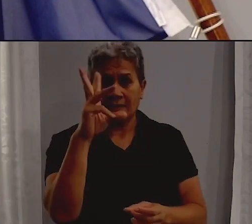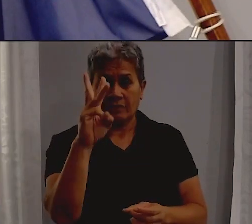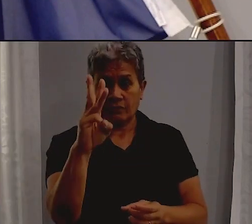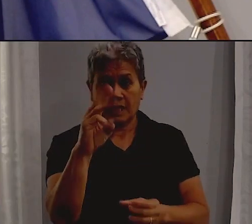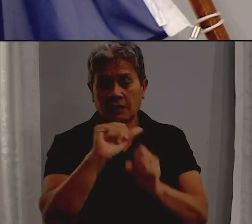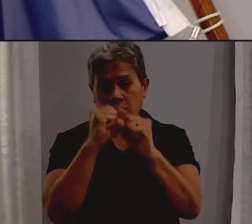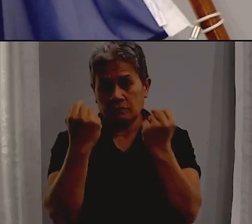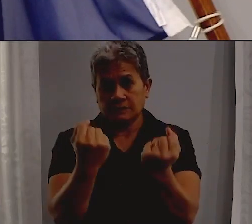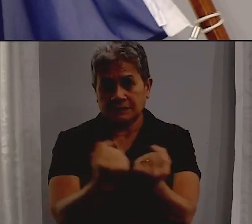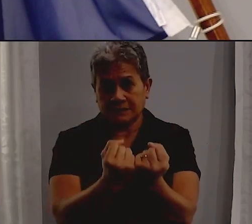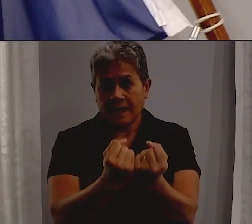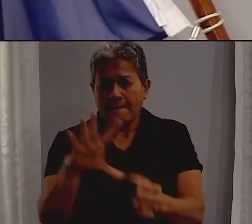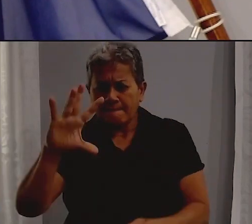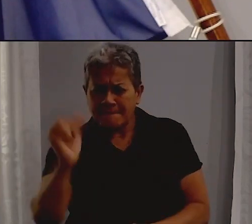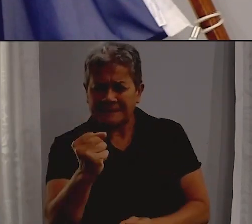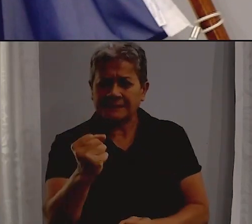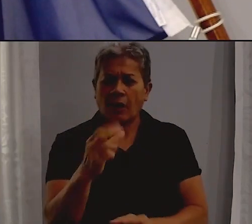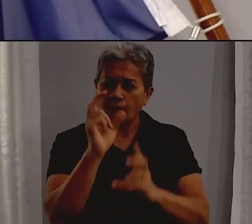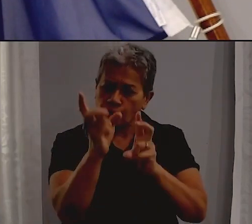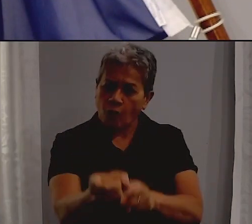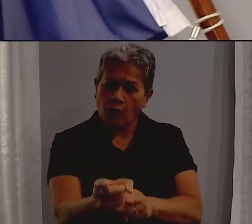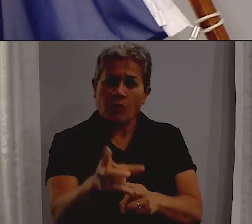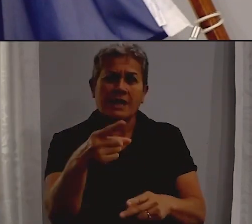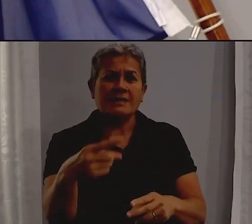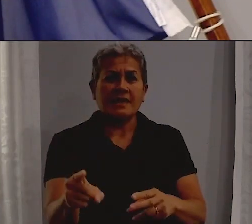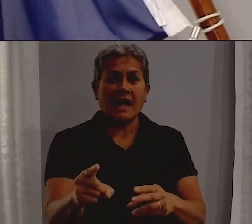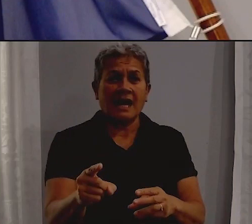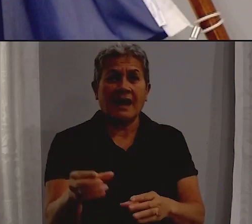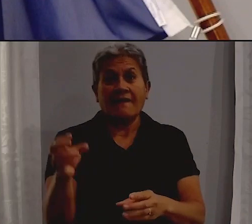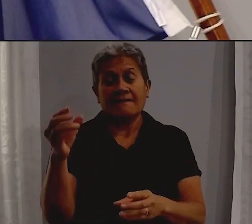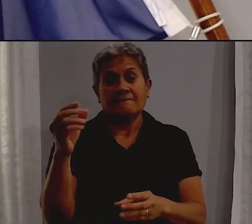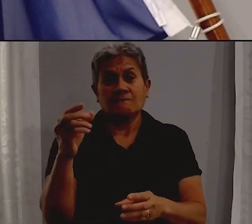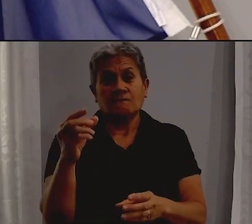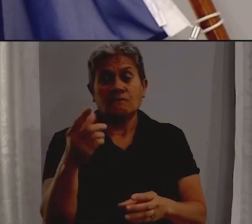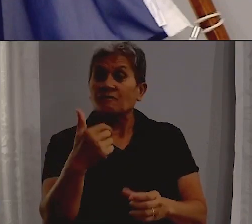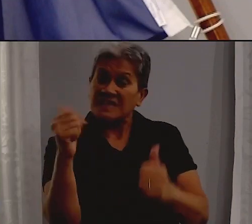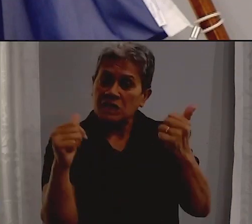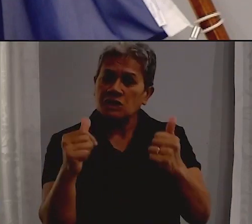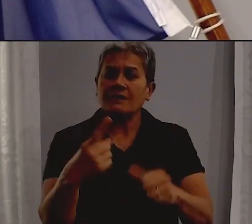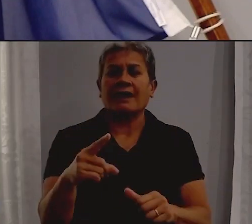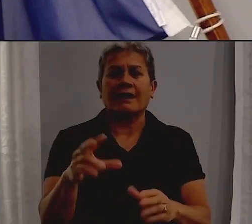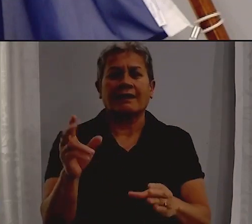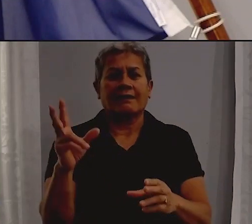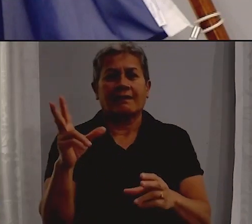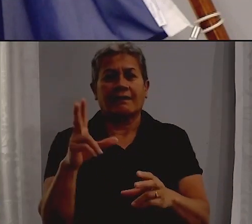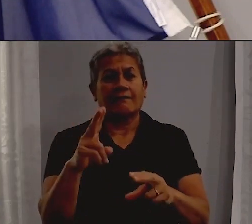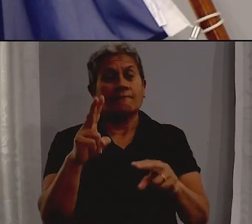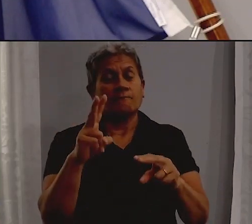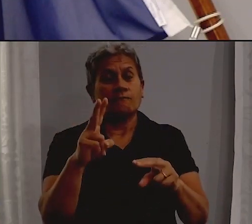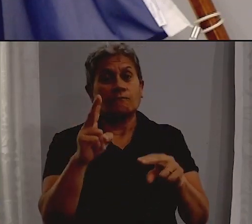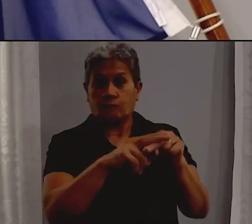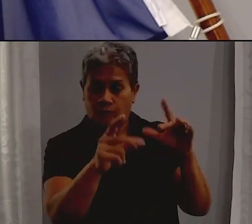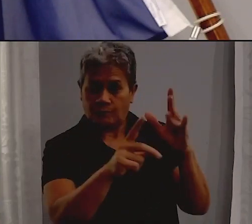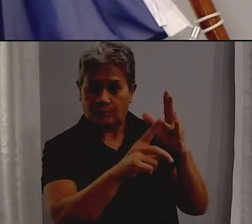form 96 hours before departure. They must return a negative PCR COVID test taken within 48 hours